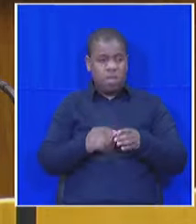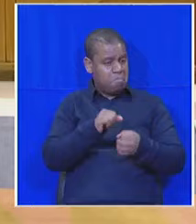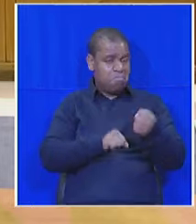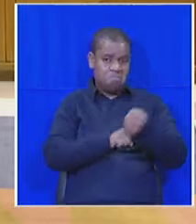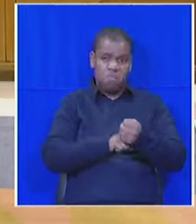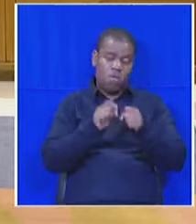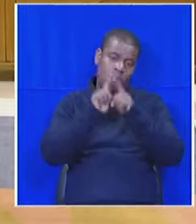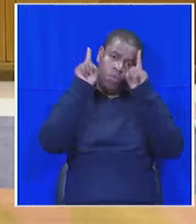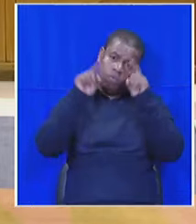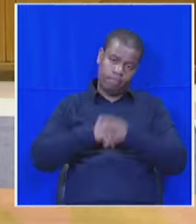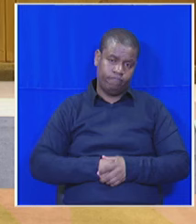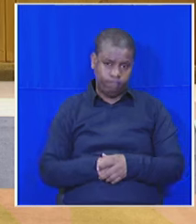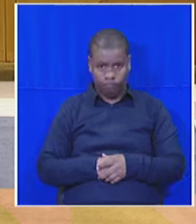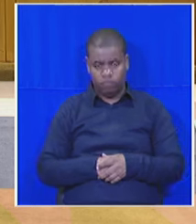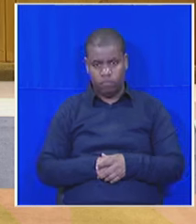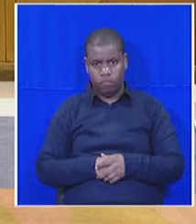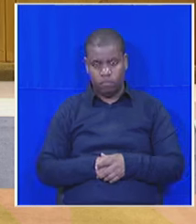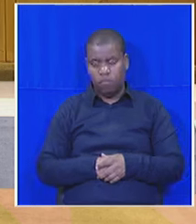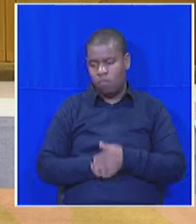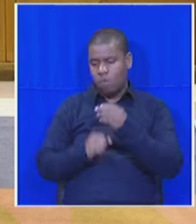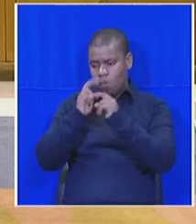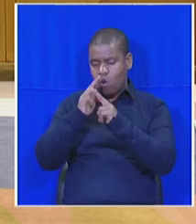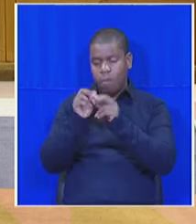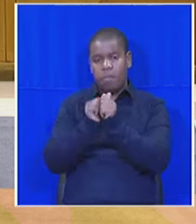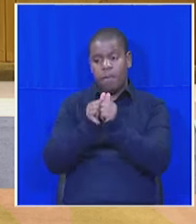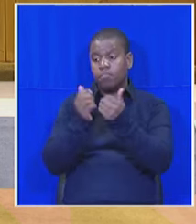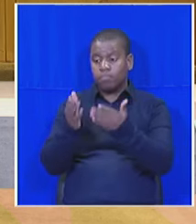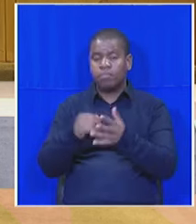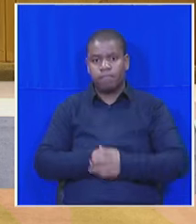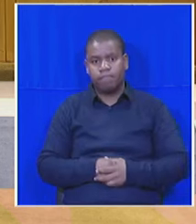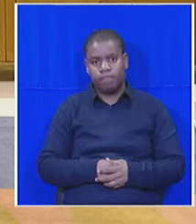you. Honourable Member.